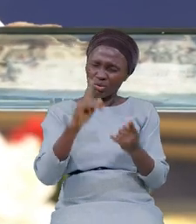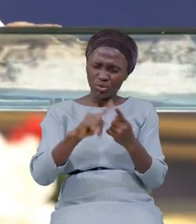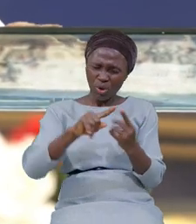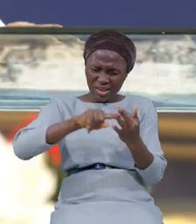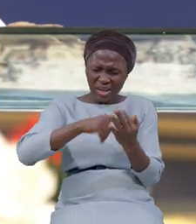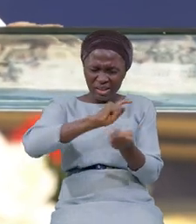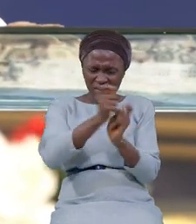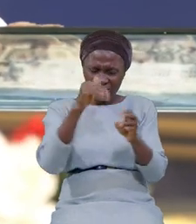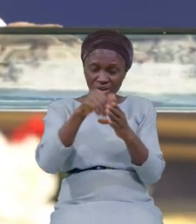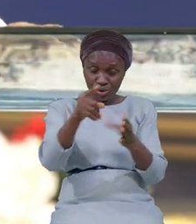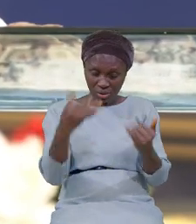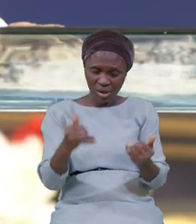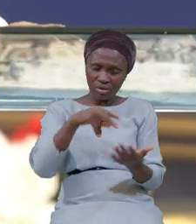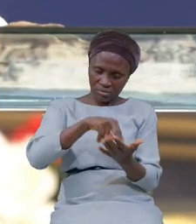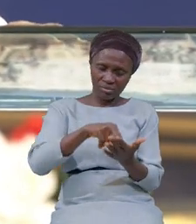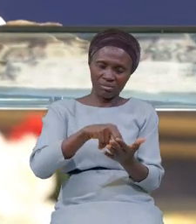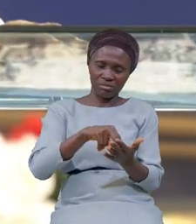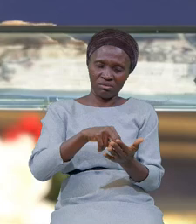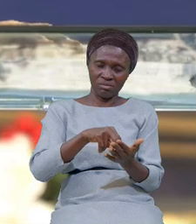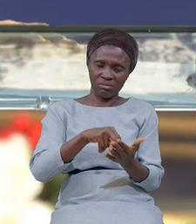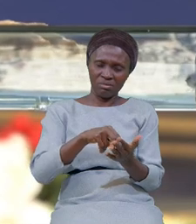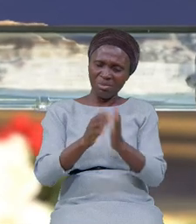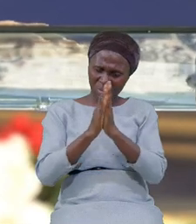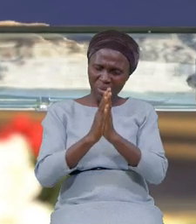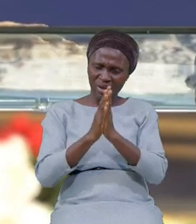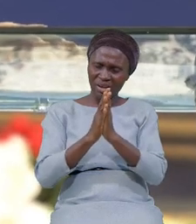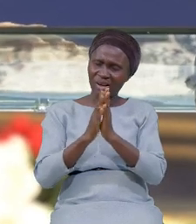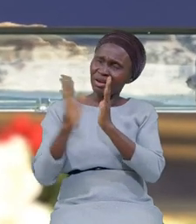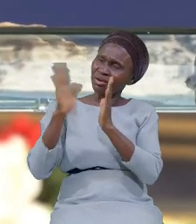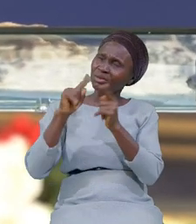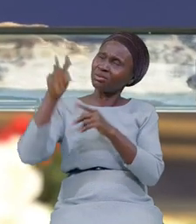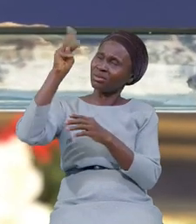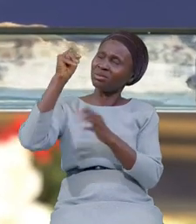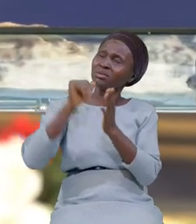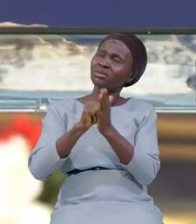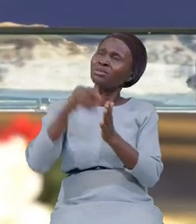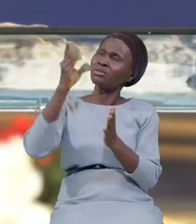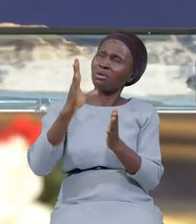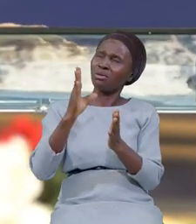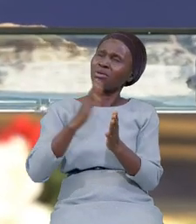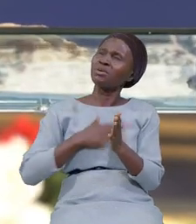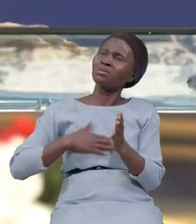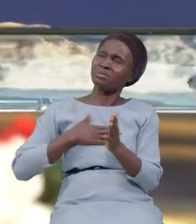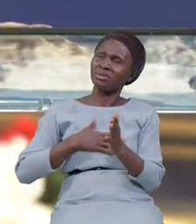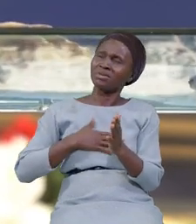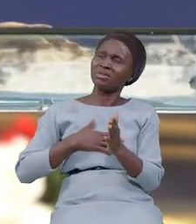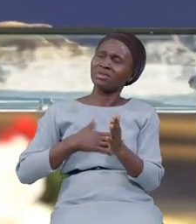up. You're saying, Lord, start this change in me. A decisive change.